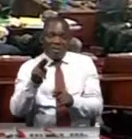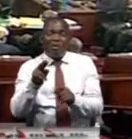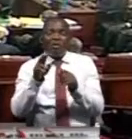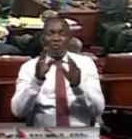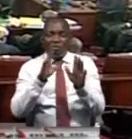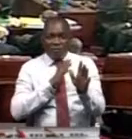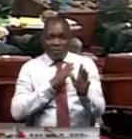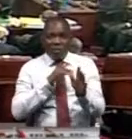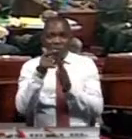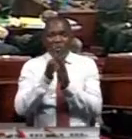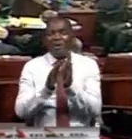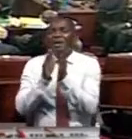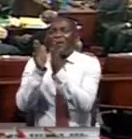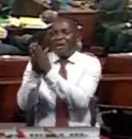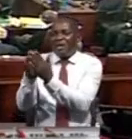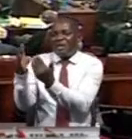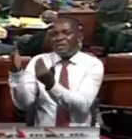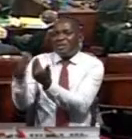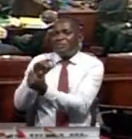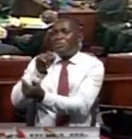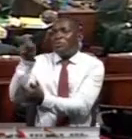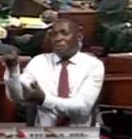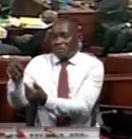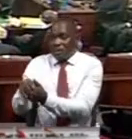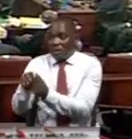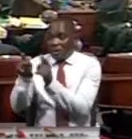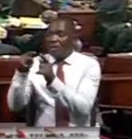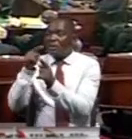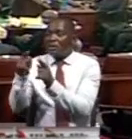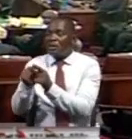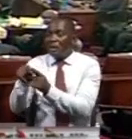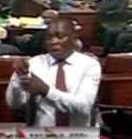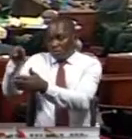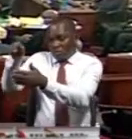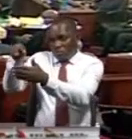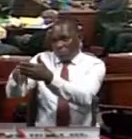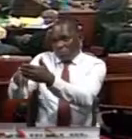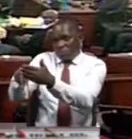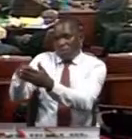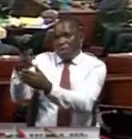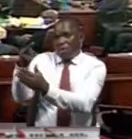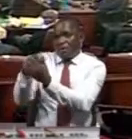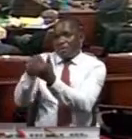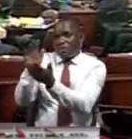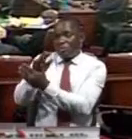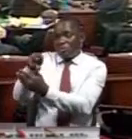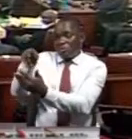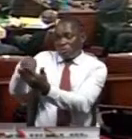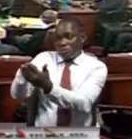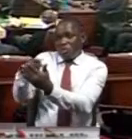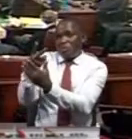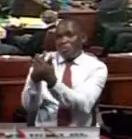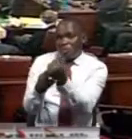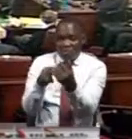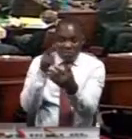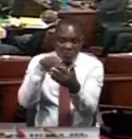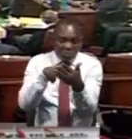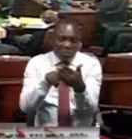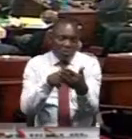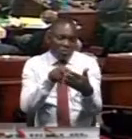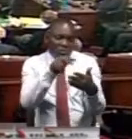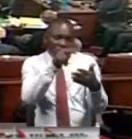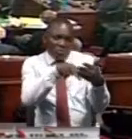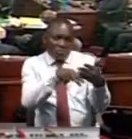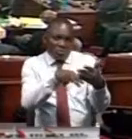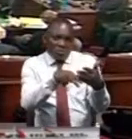lawyer is asking you a Yes. very simple question. He says, look at the two summary sheets from Eastern Region. You look at it,